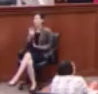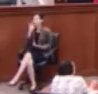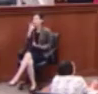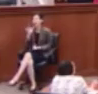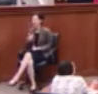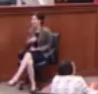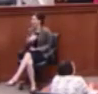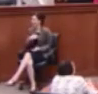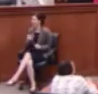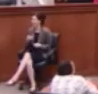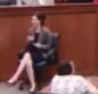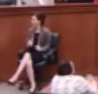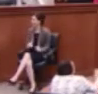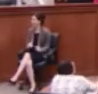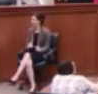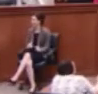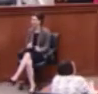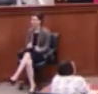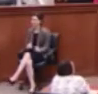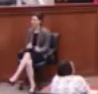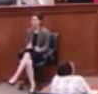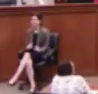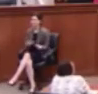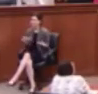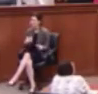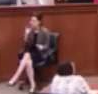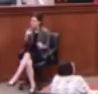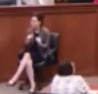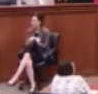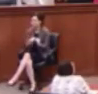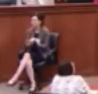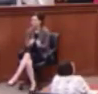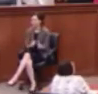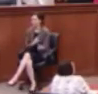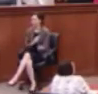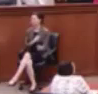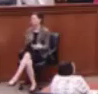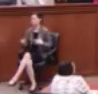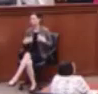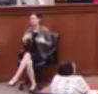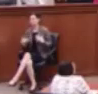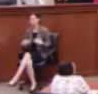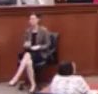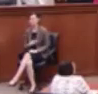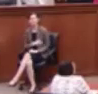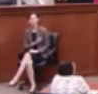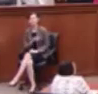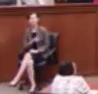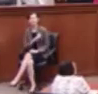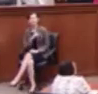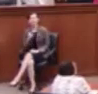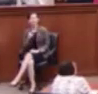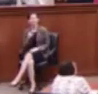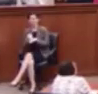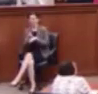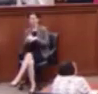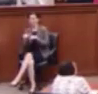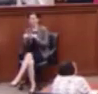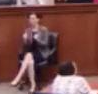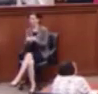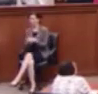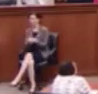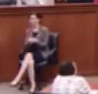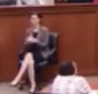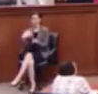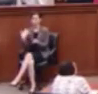had this opportunity to do something further. So it was exciting. The Counselor Association has been just